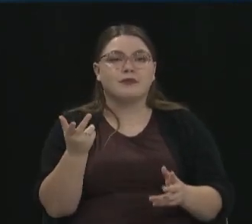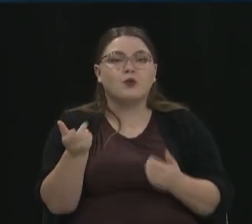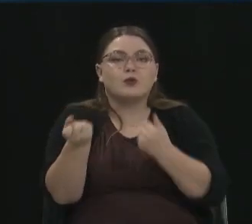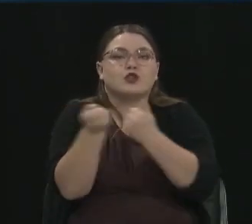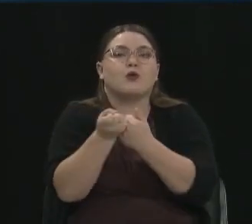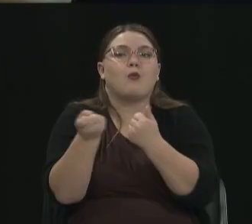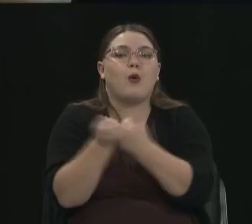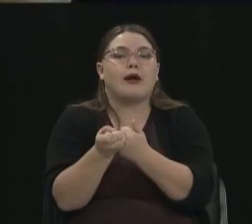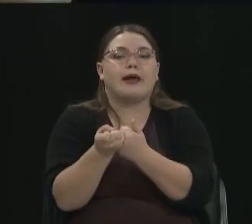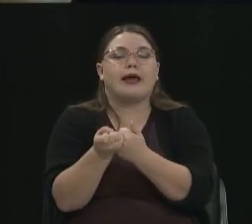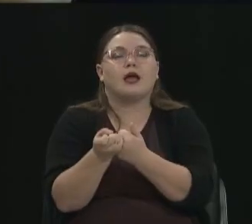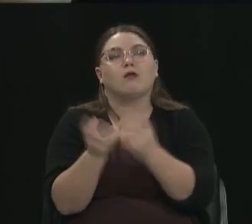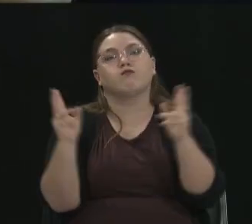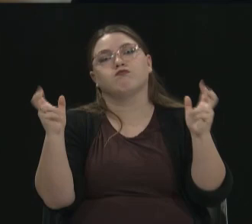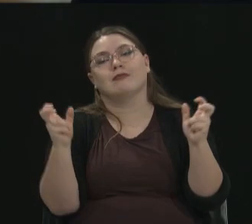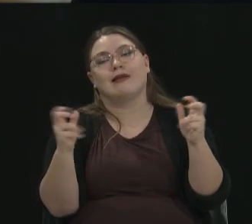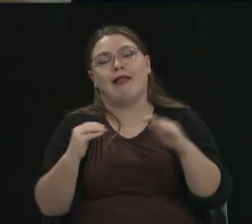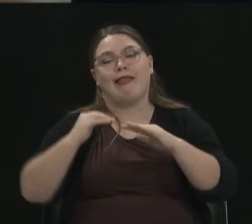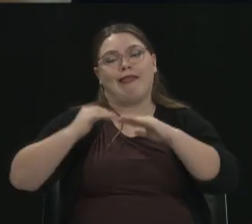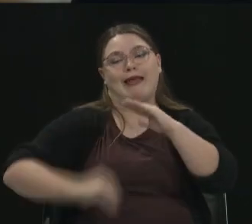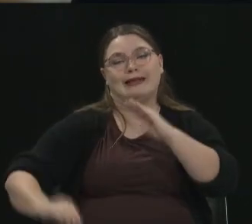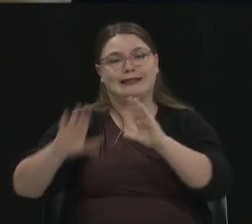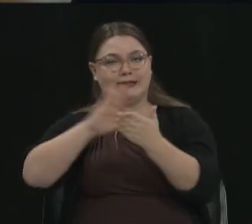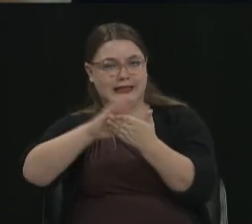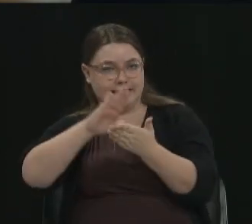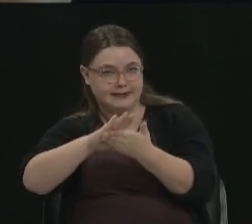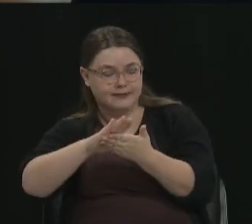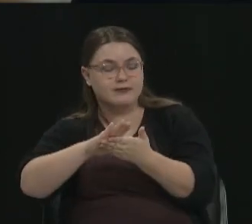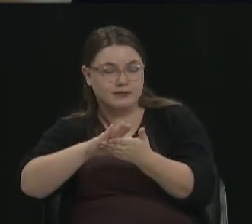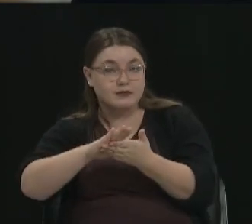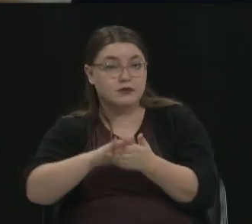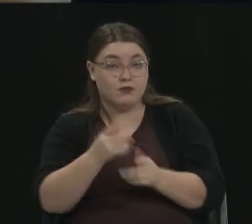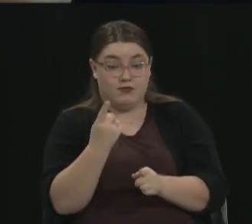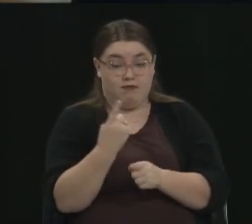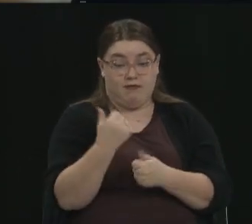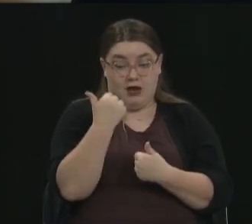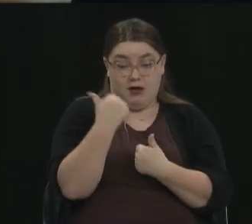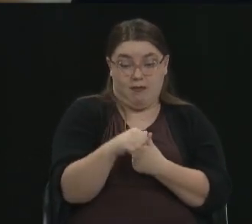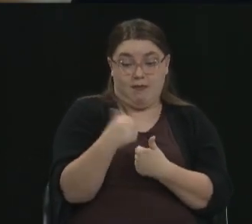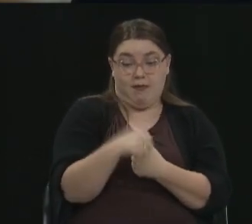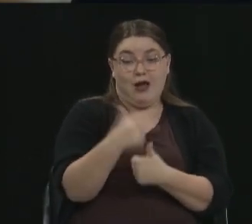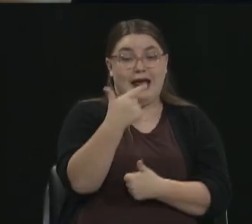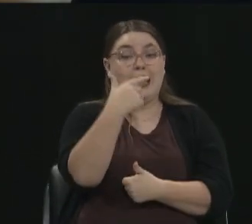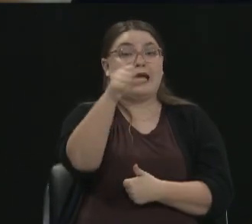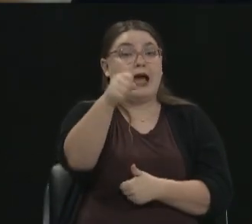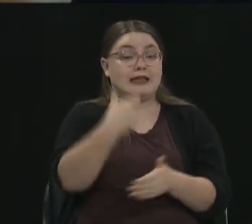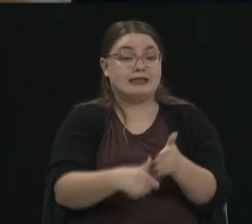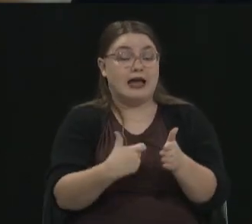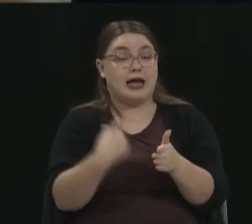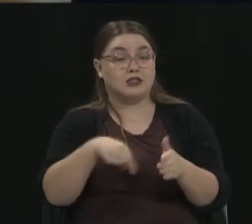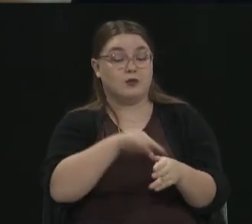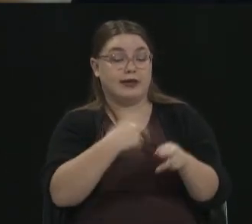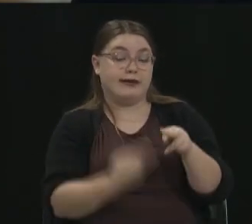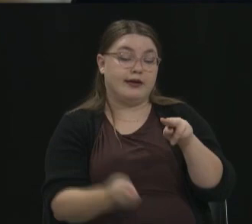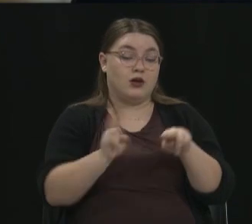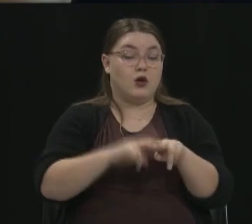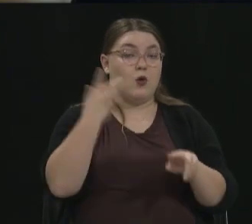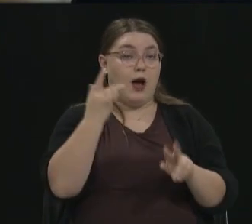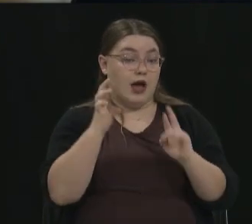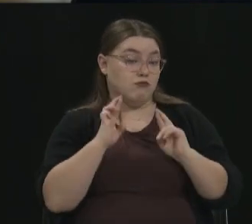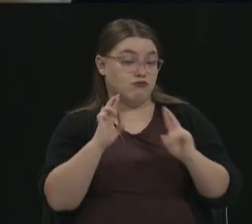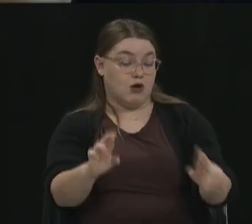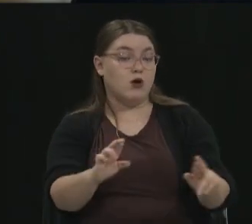Well, one more example, if you remember, we raised the gas tax because our roads need to be repaired. Well, they